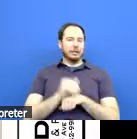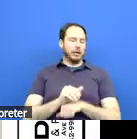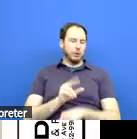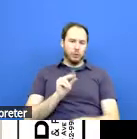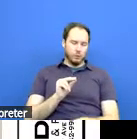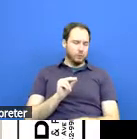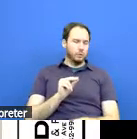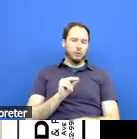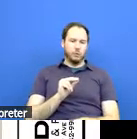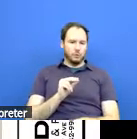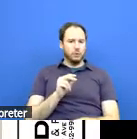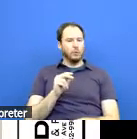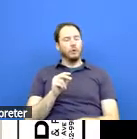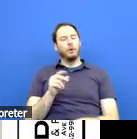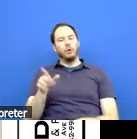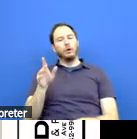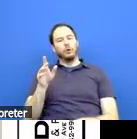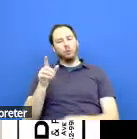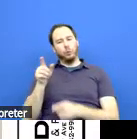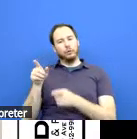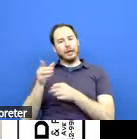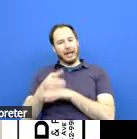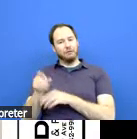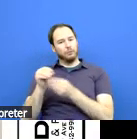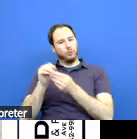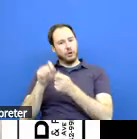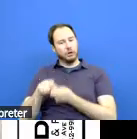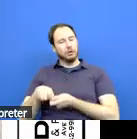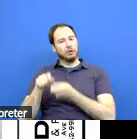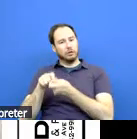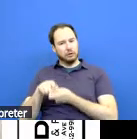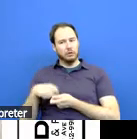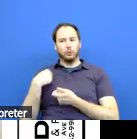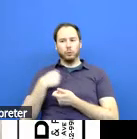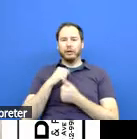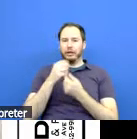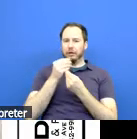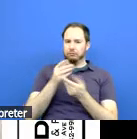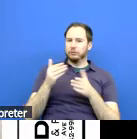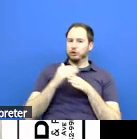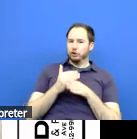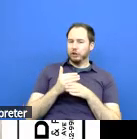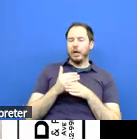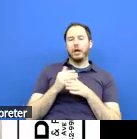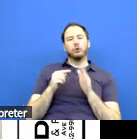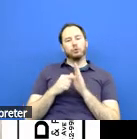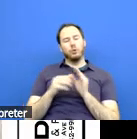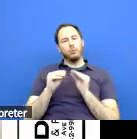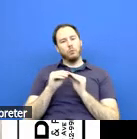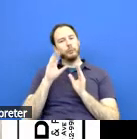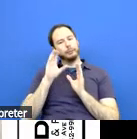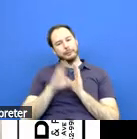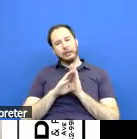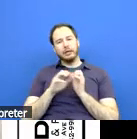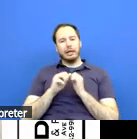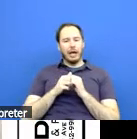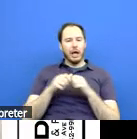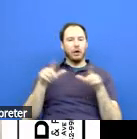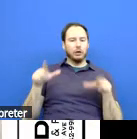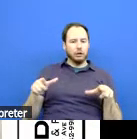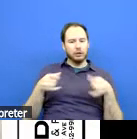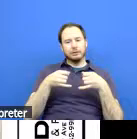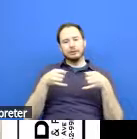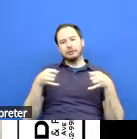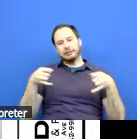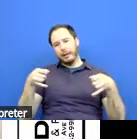as the applicant will get further into the planning board, we'll have more detailed plans that'll show what the setbacks are, the rough size